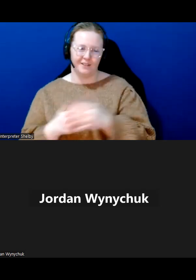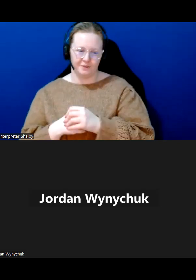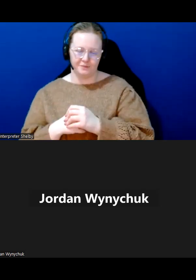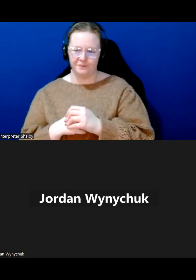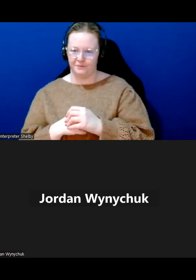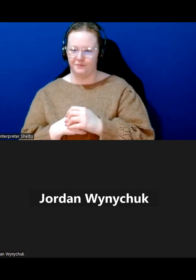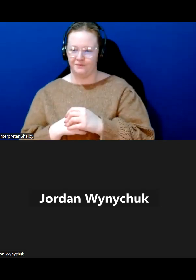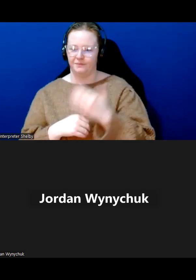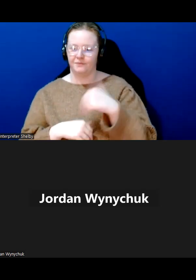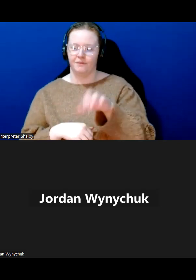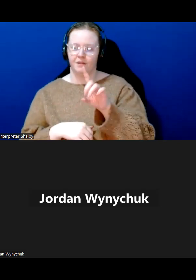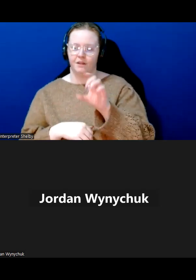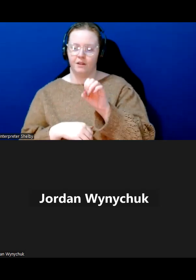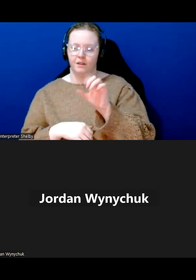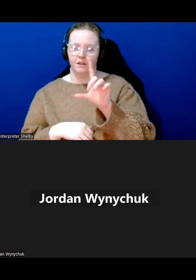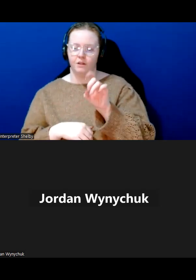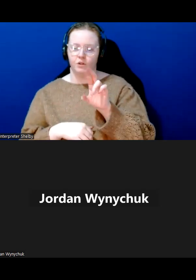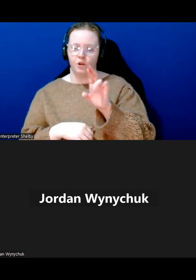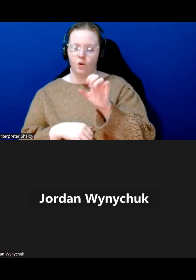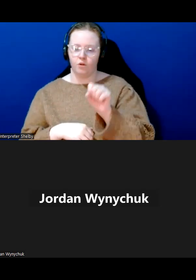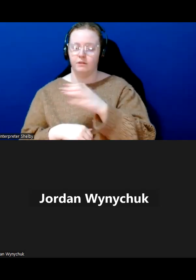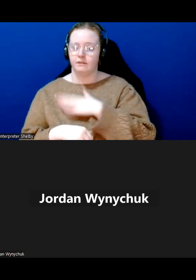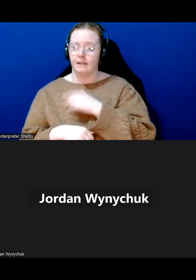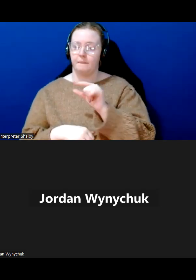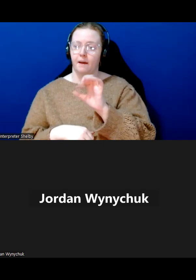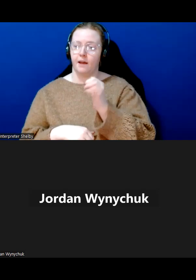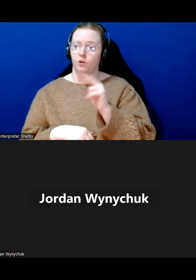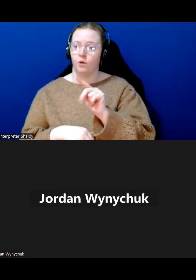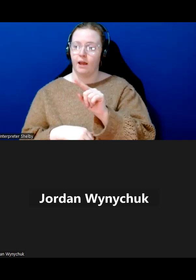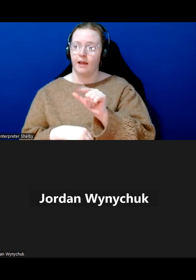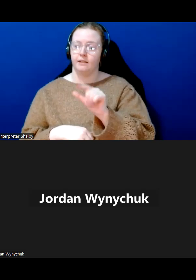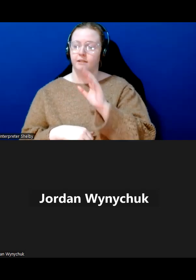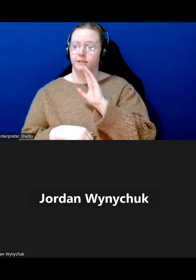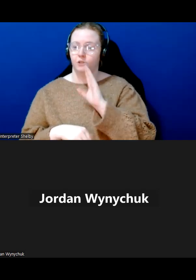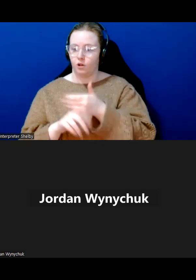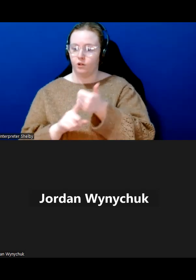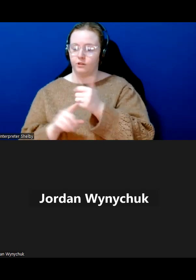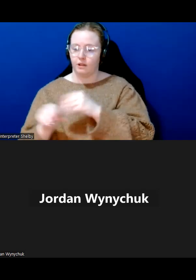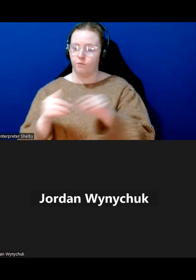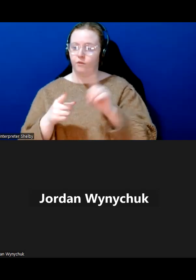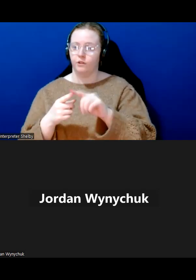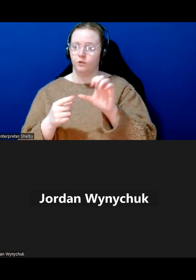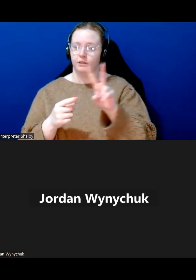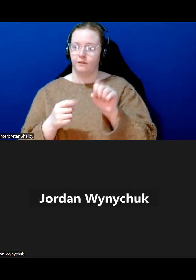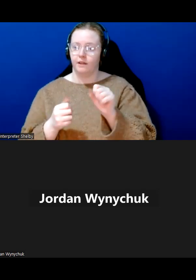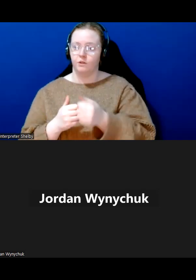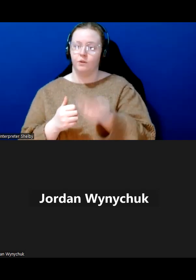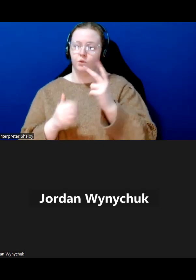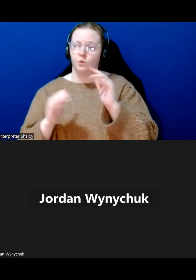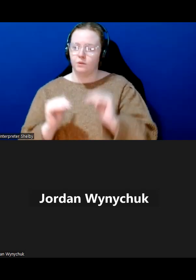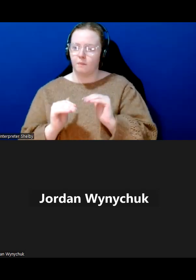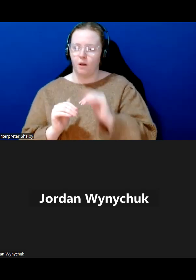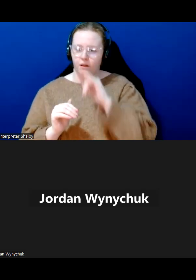is Dolores. My granddaughter is actually moving back to CBS with 2 small kids. Oh, She's going to